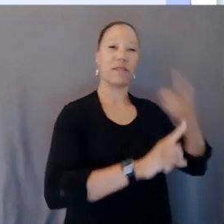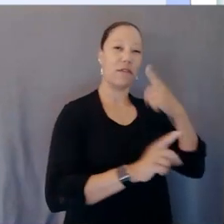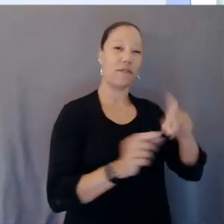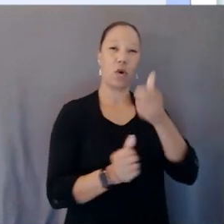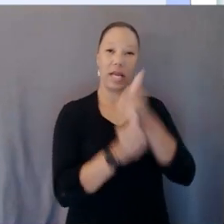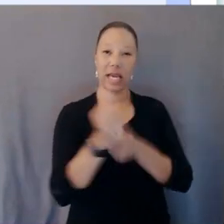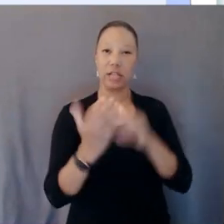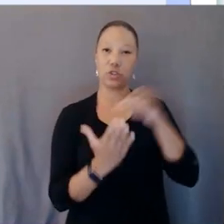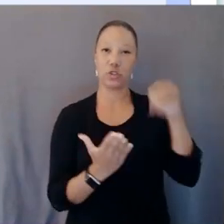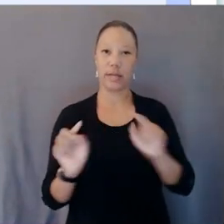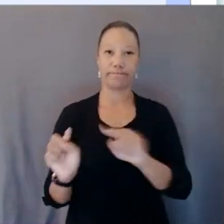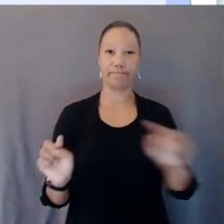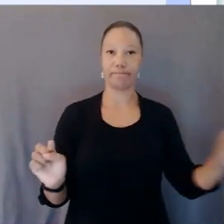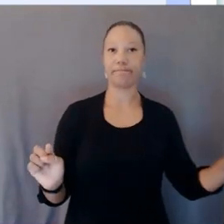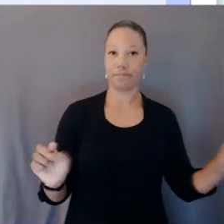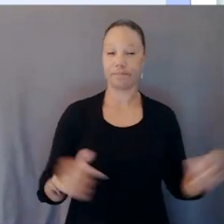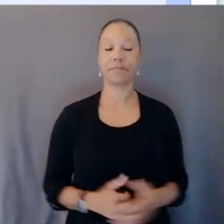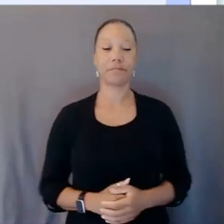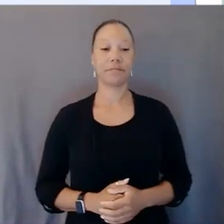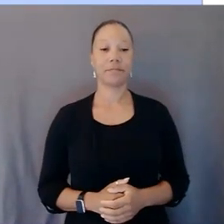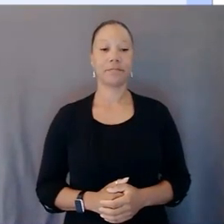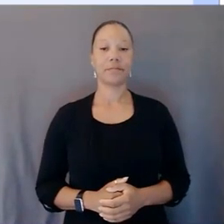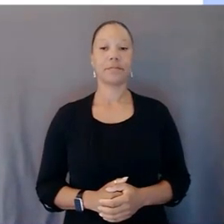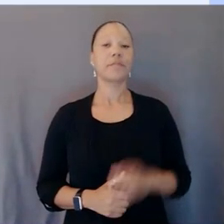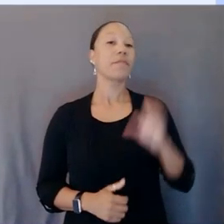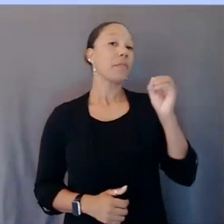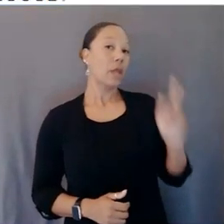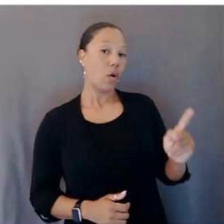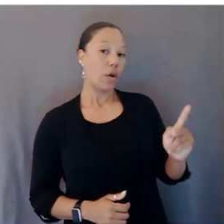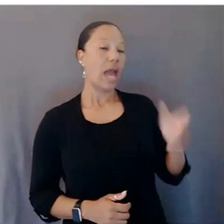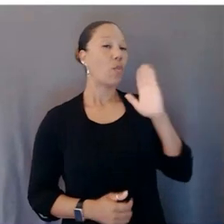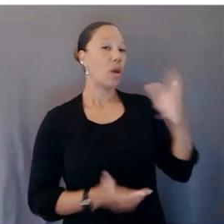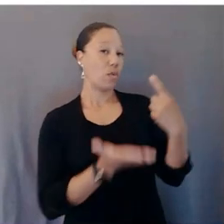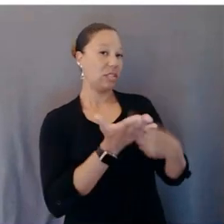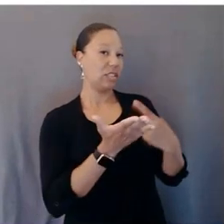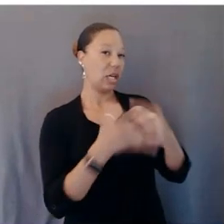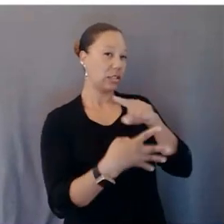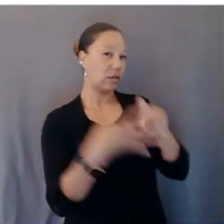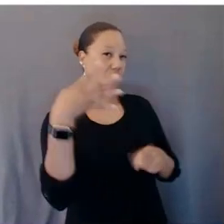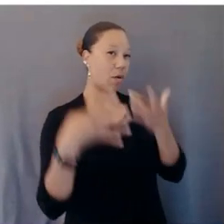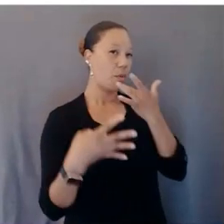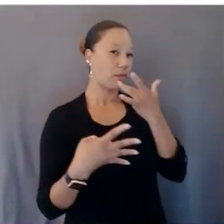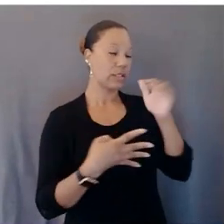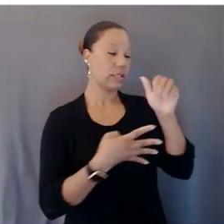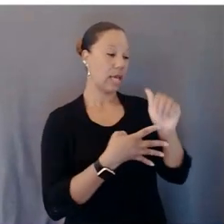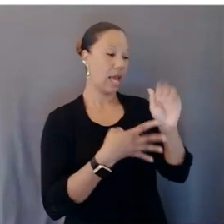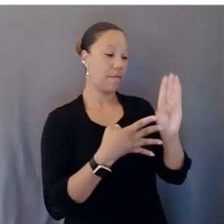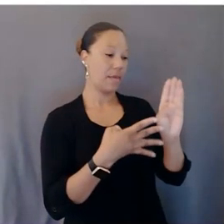different preference for each student. Okay, so let's talk about those 4 preferences, A, B, C, and